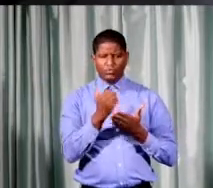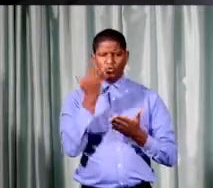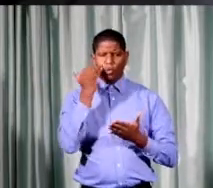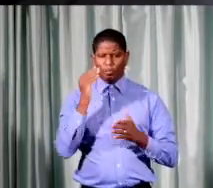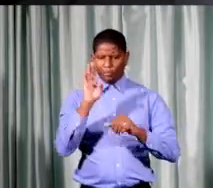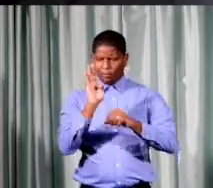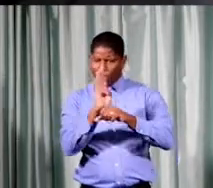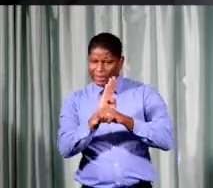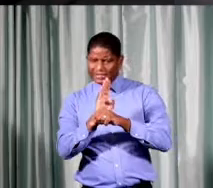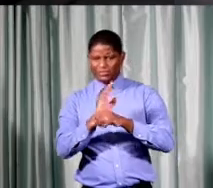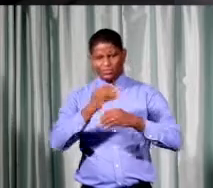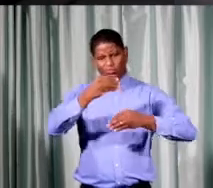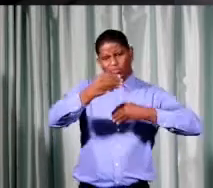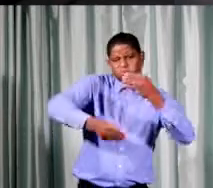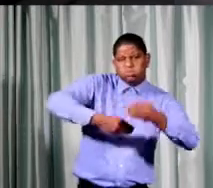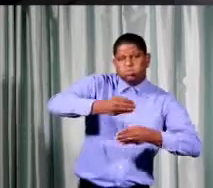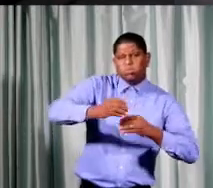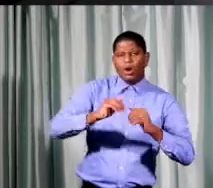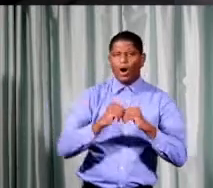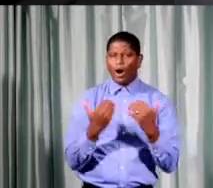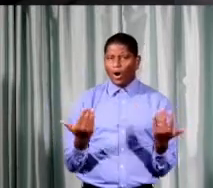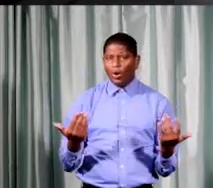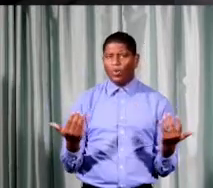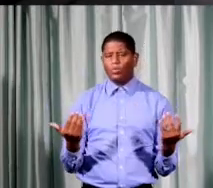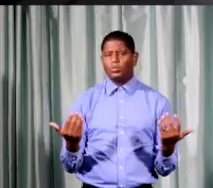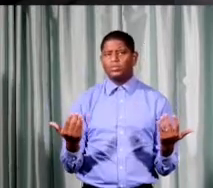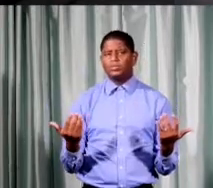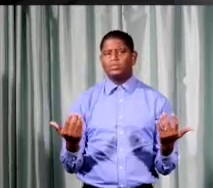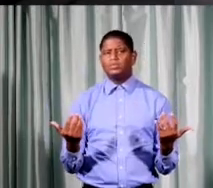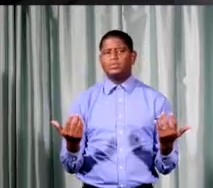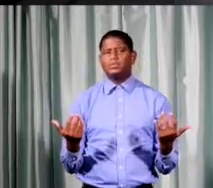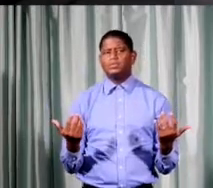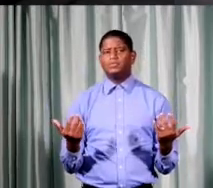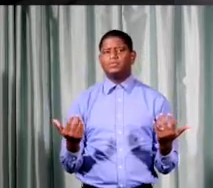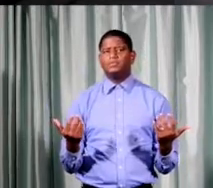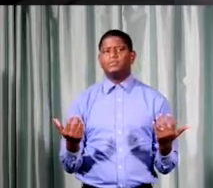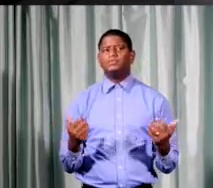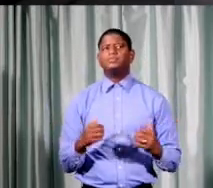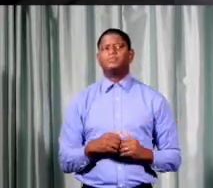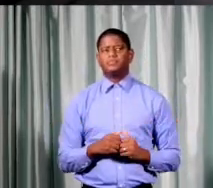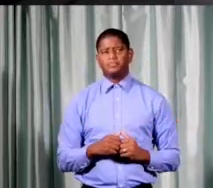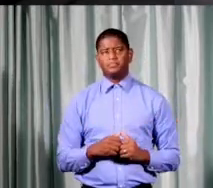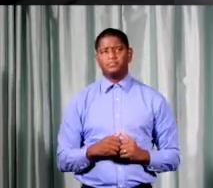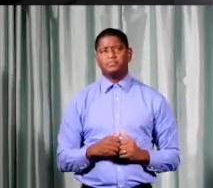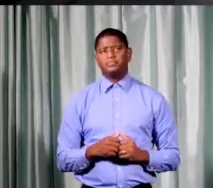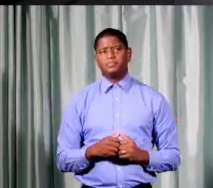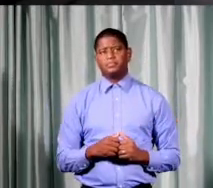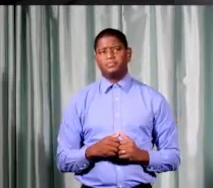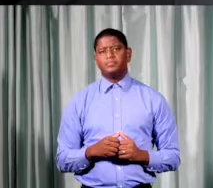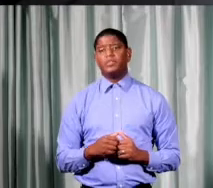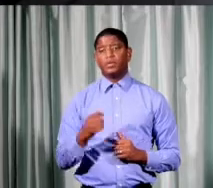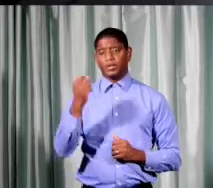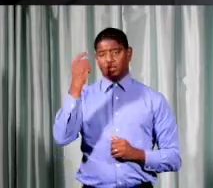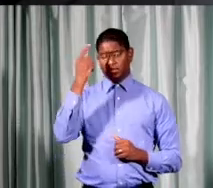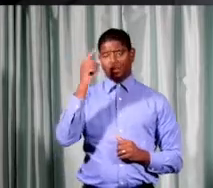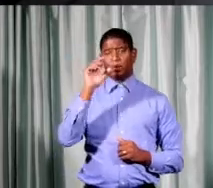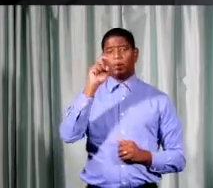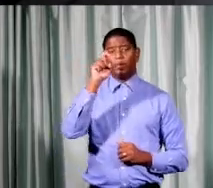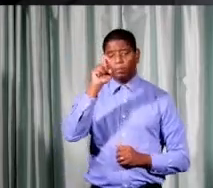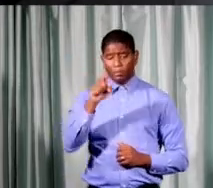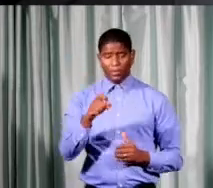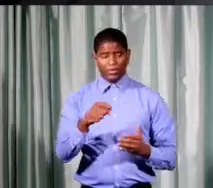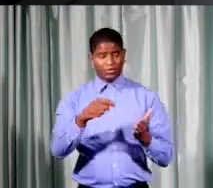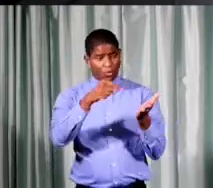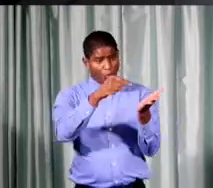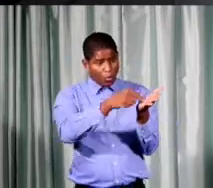how the company is performing this month or this year, I have to match the expenses